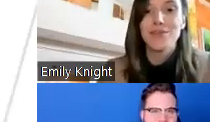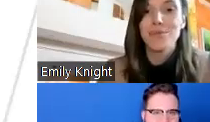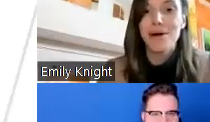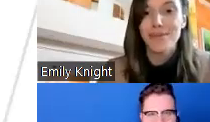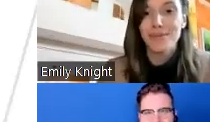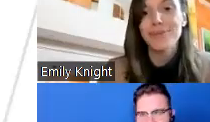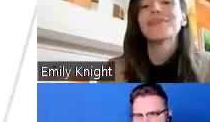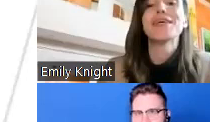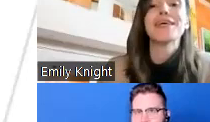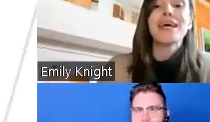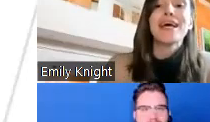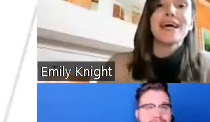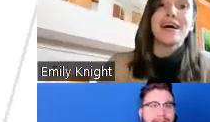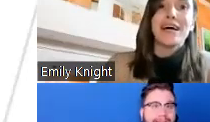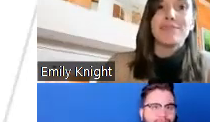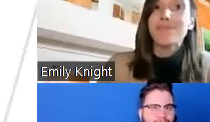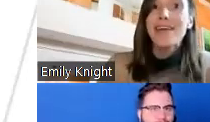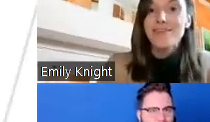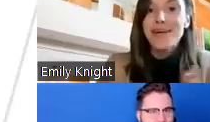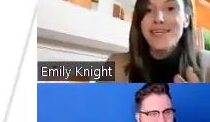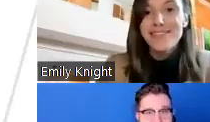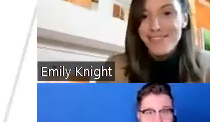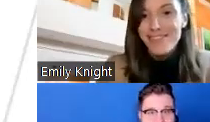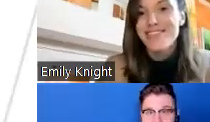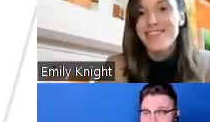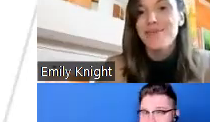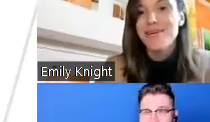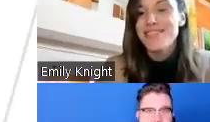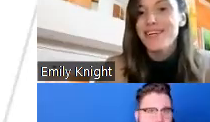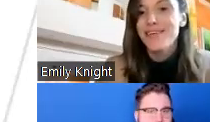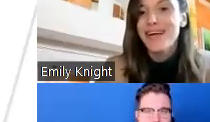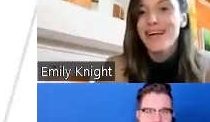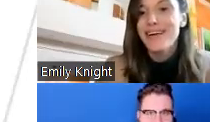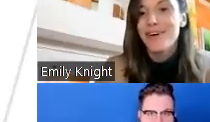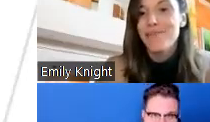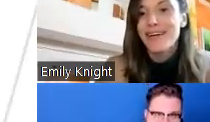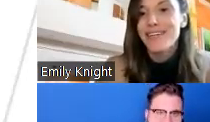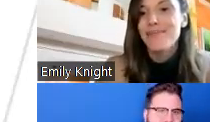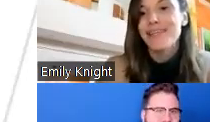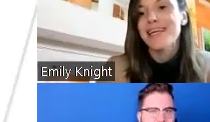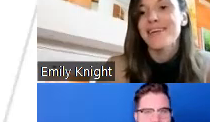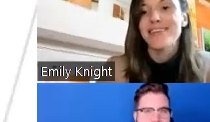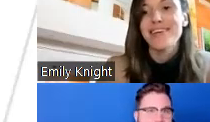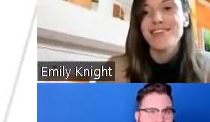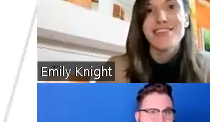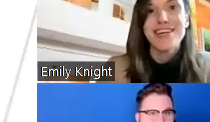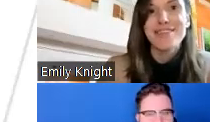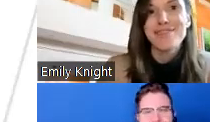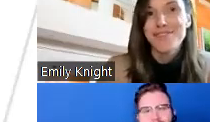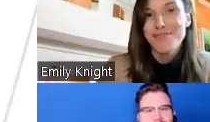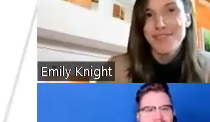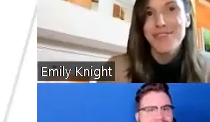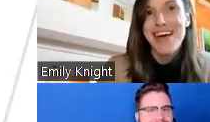none of this would be possible. As a reminder, questions can be placed in the Q&A and we'll come back to them at the end of the session